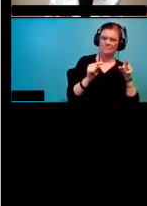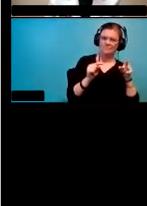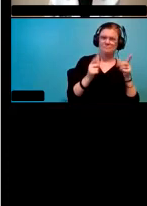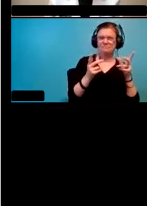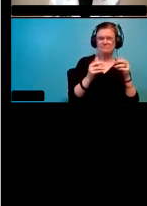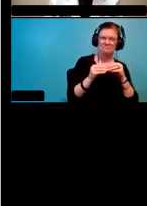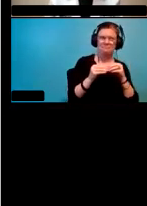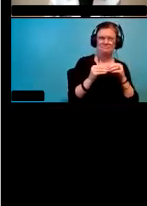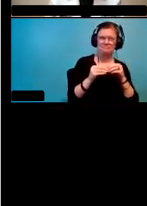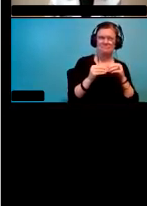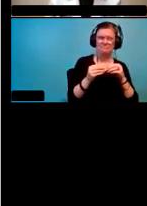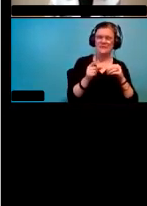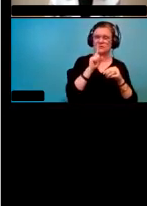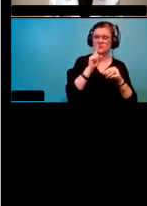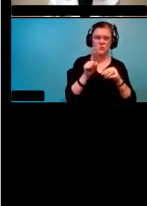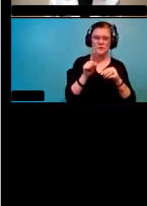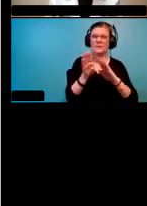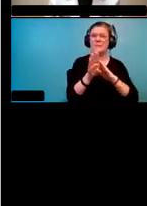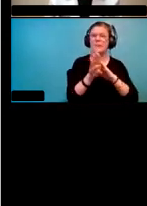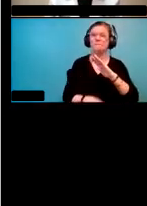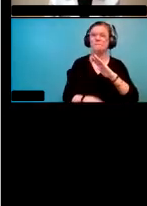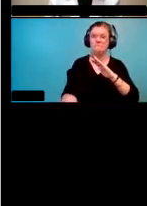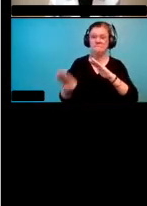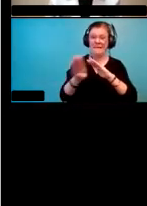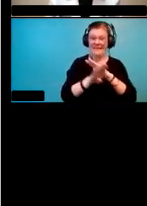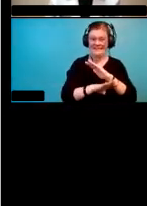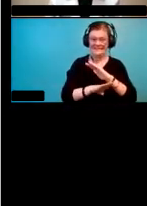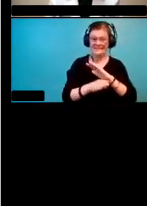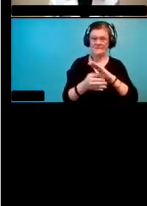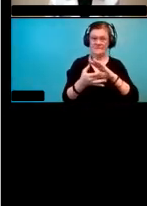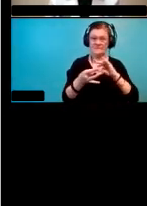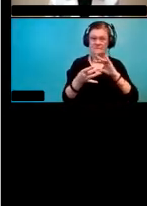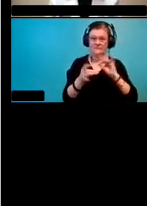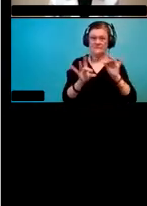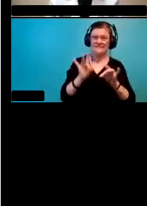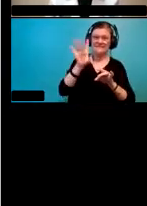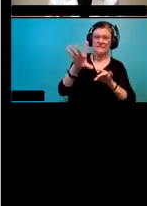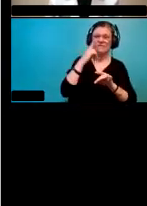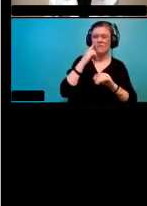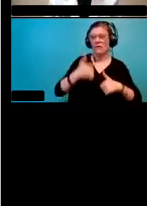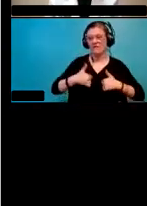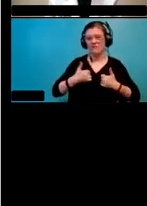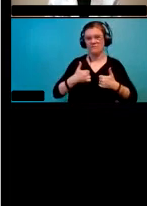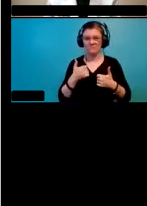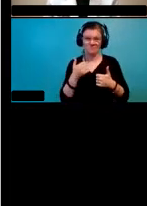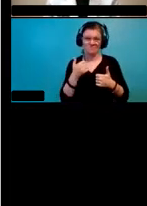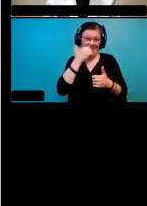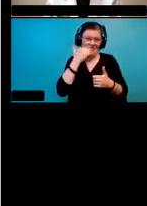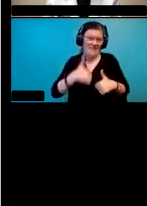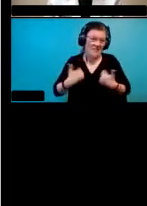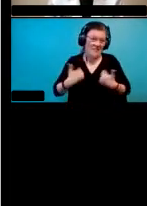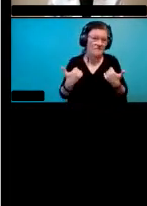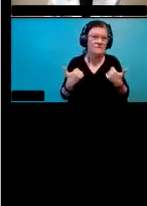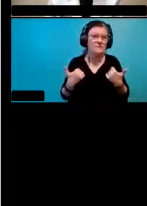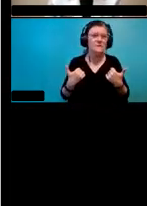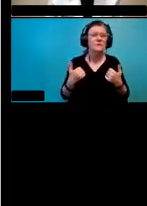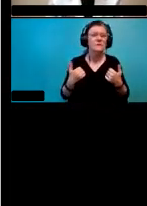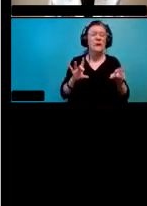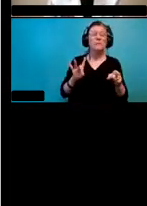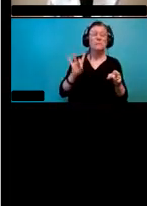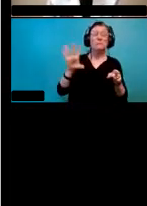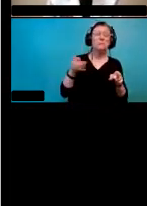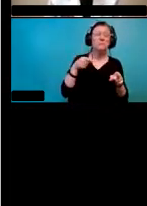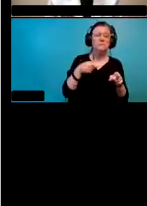of the meat and potatoes, as you can see, more of the pearls for everyday living. And I put this in here